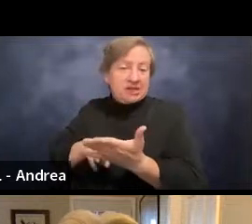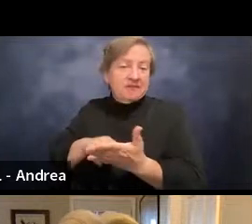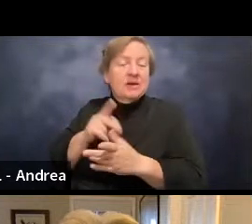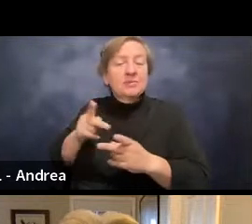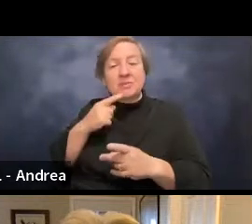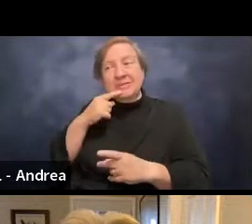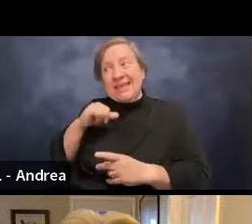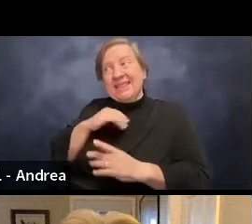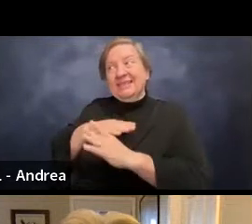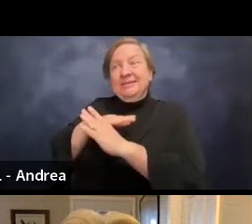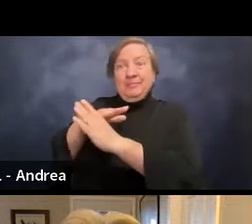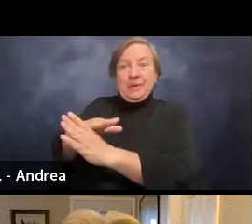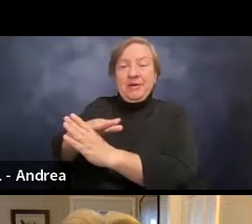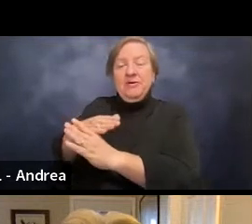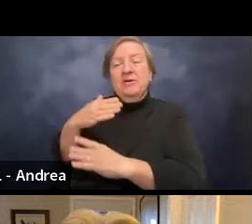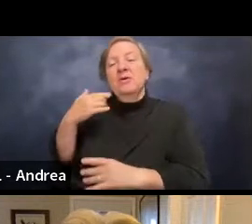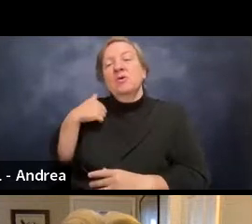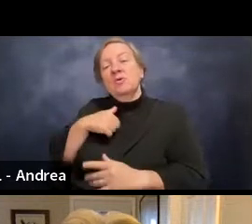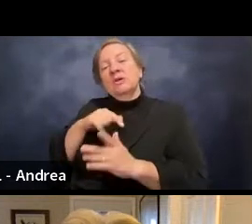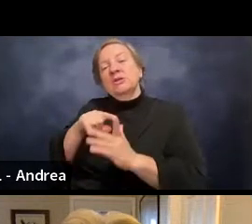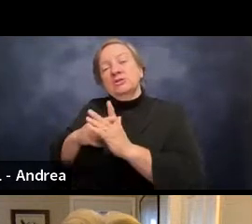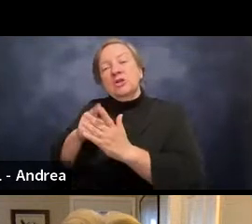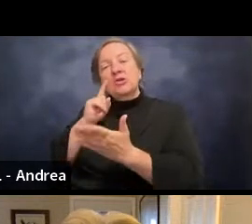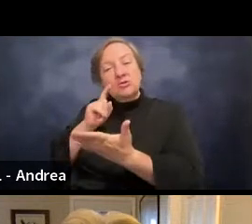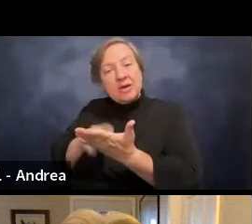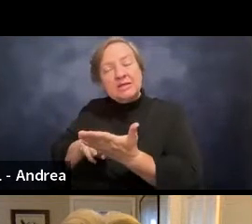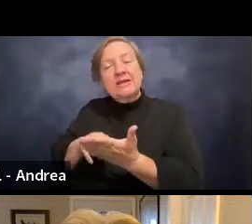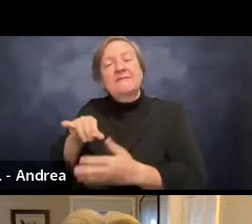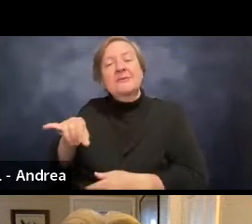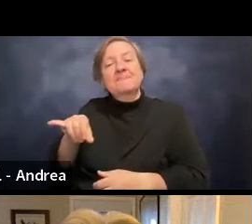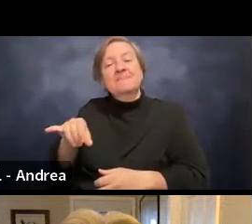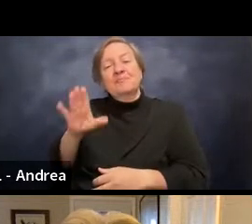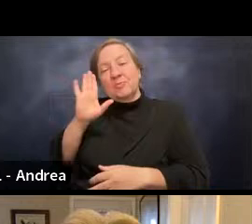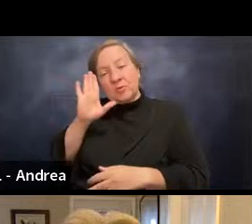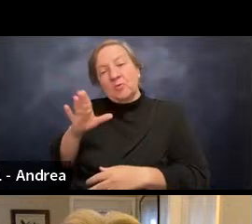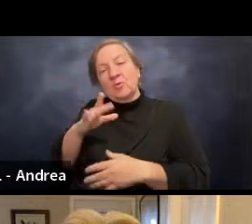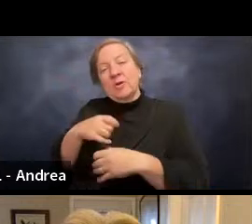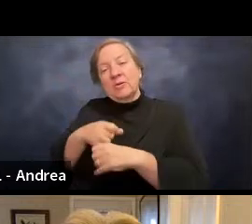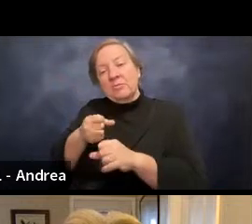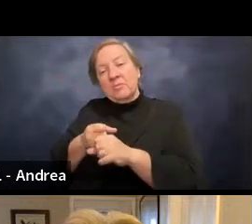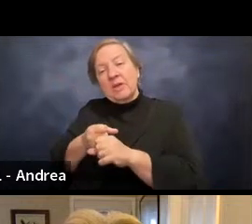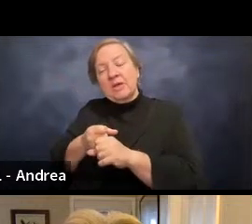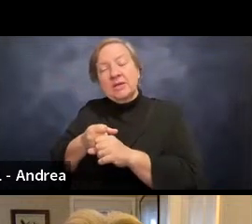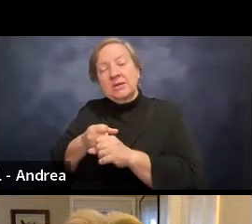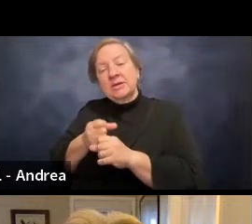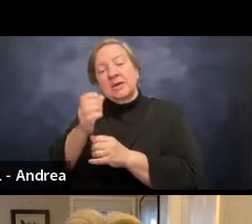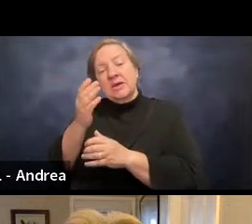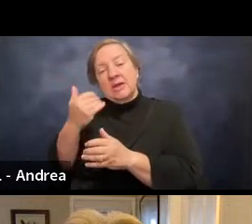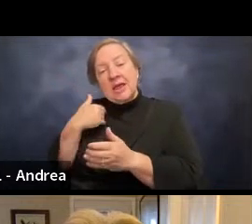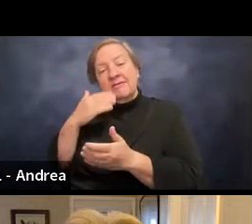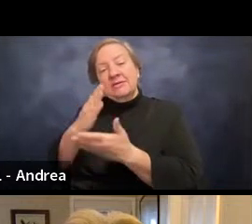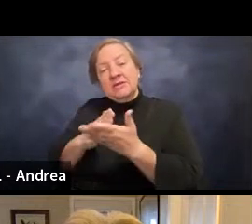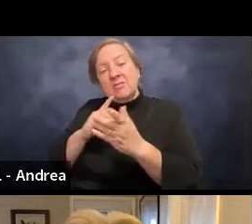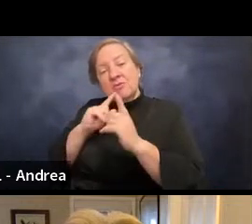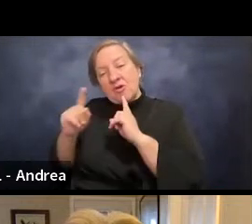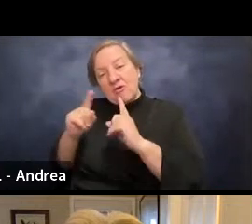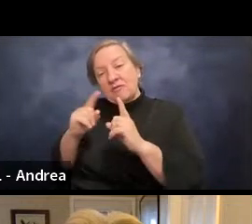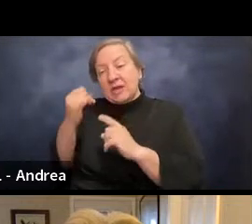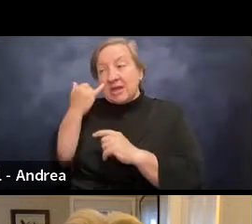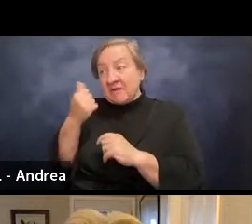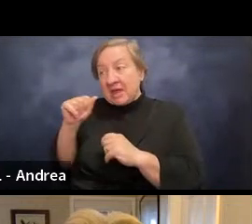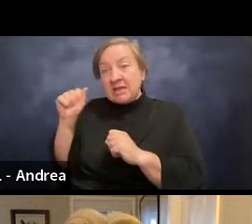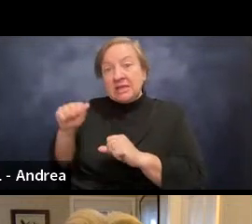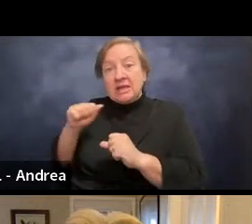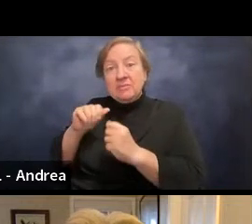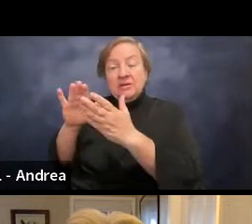are barriers. We're starting to identify those, and we'll be having some conversations about what, if any, can we address